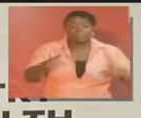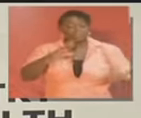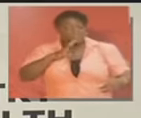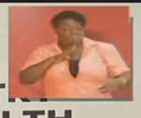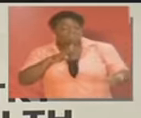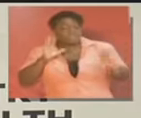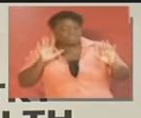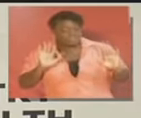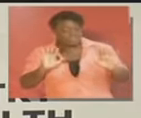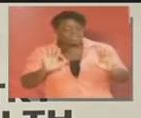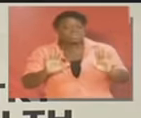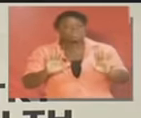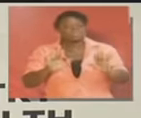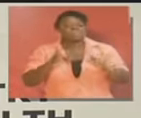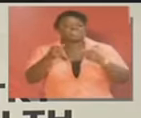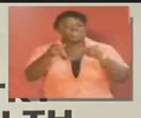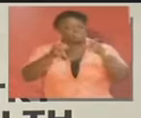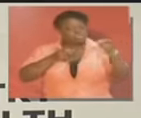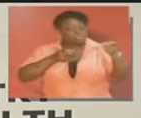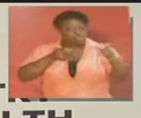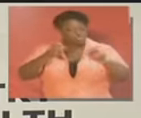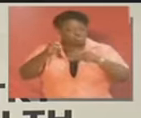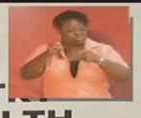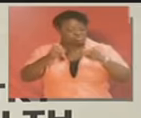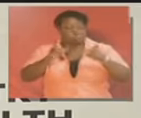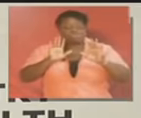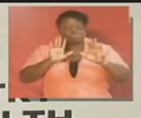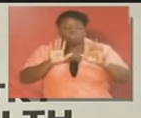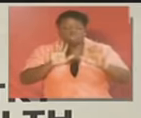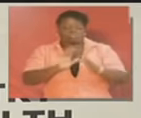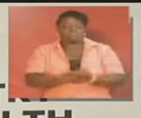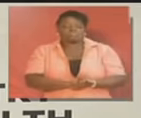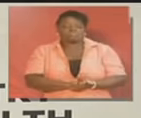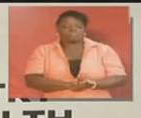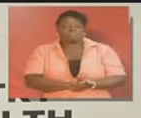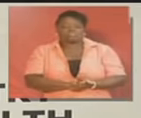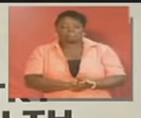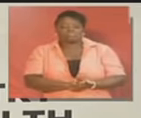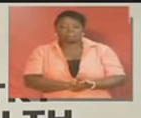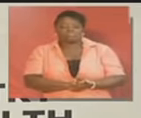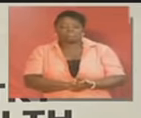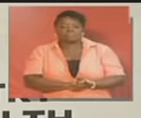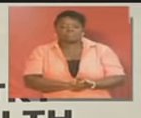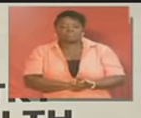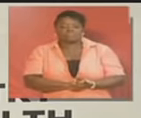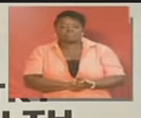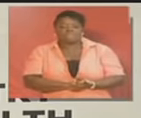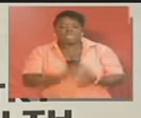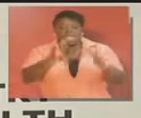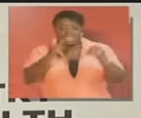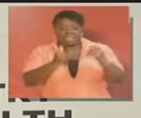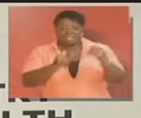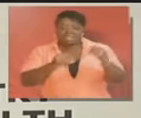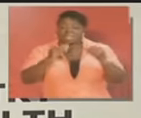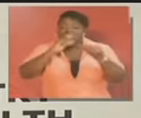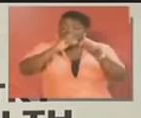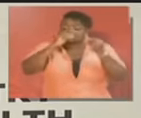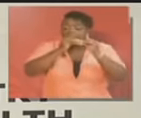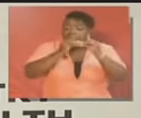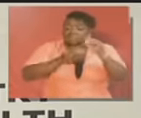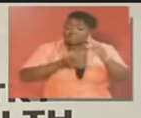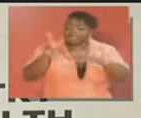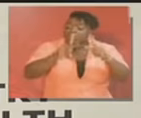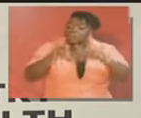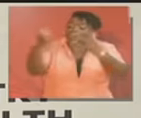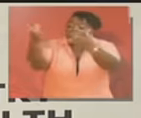our ability to keep pace with the demand. And as the demand goes up and the